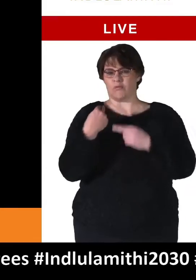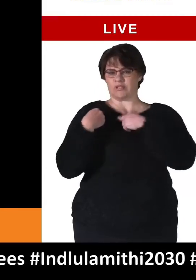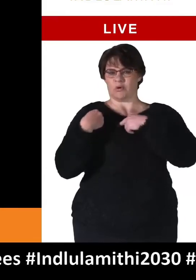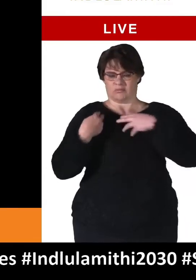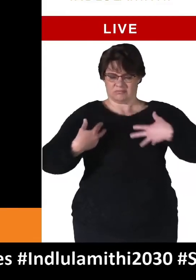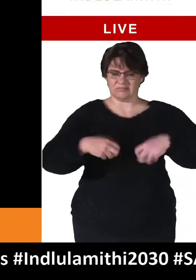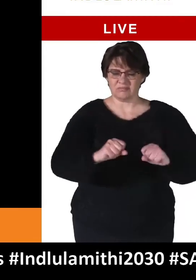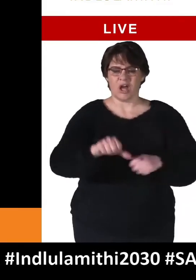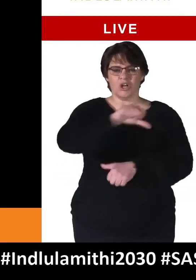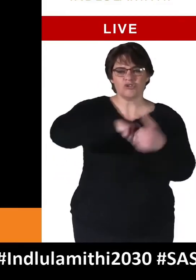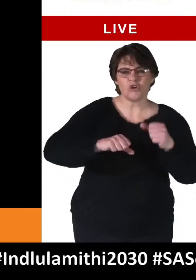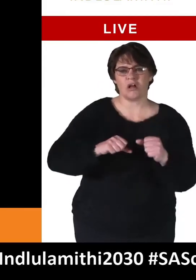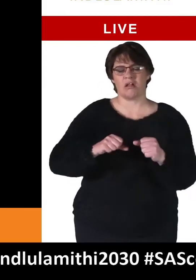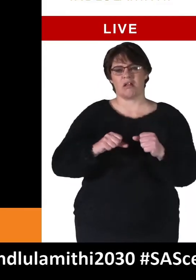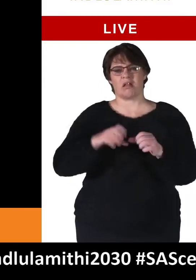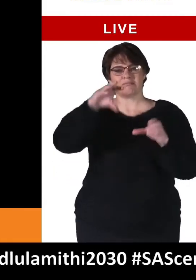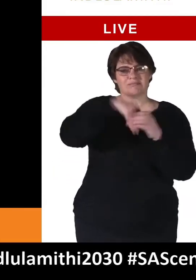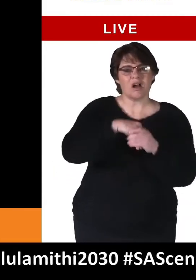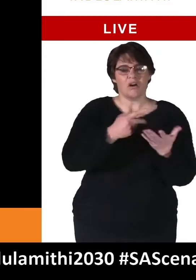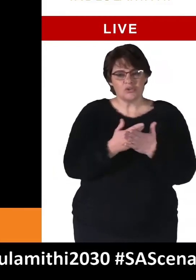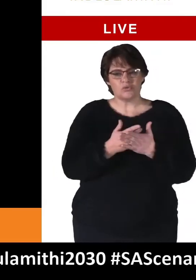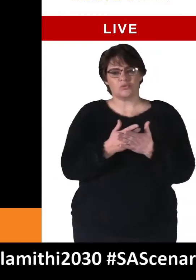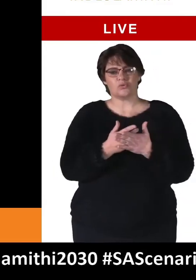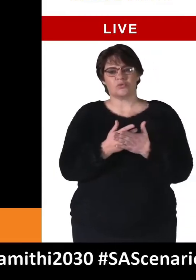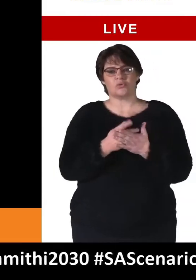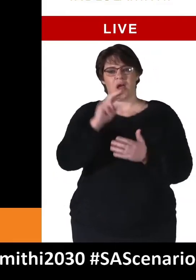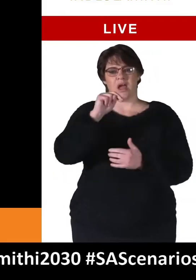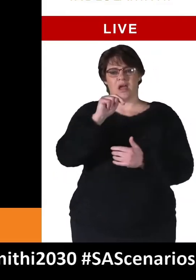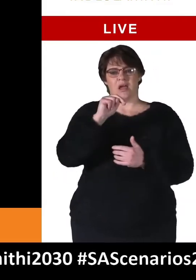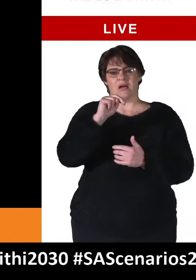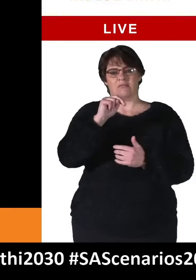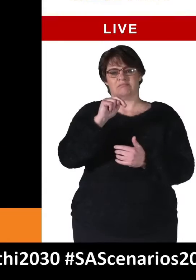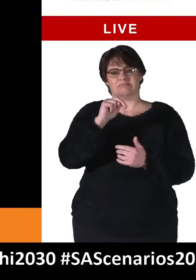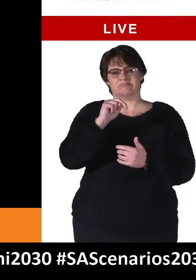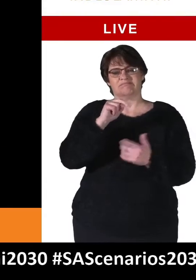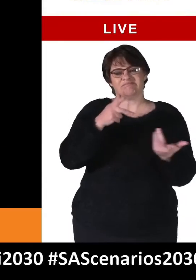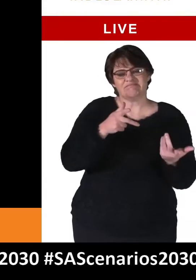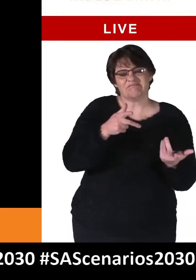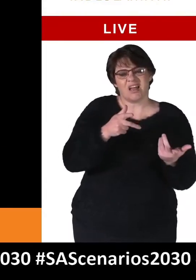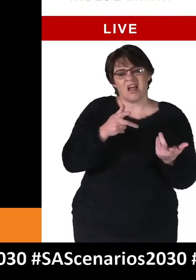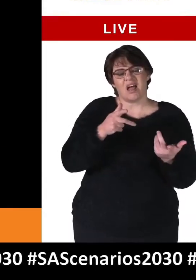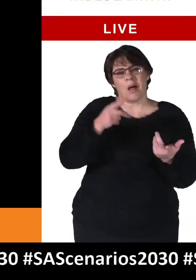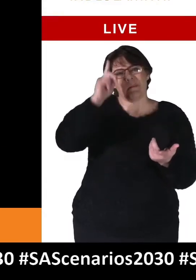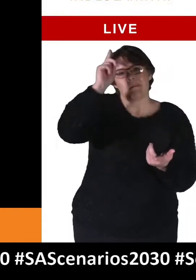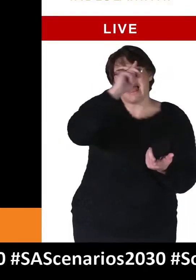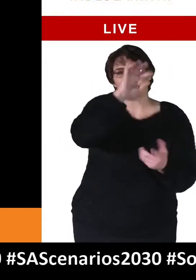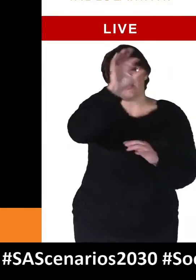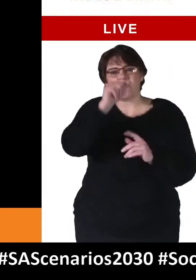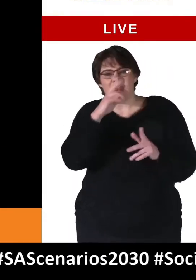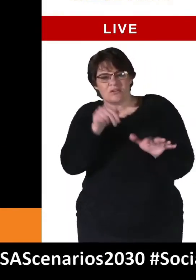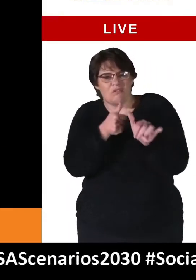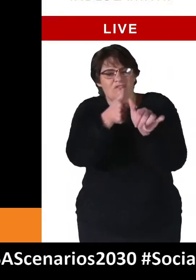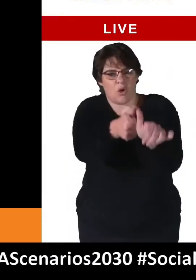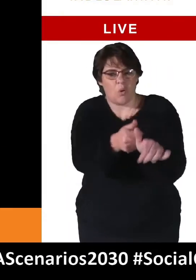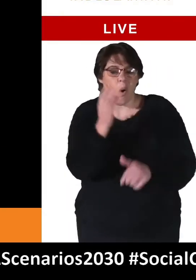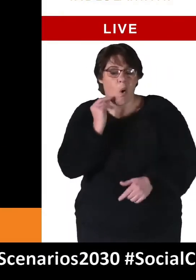social compacting towards the Nailewok scenario? Clearly, it has to be young Black South Africans. So those older white people